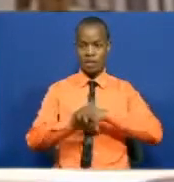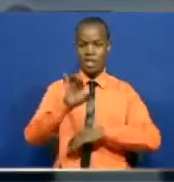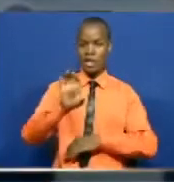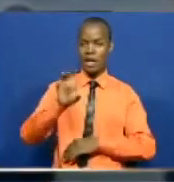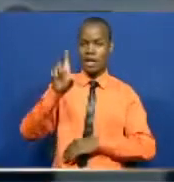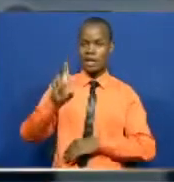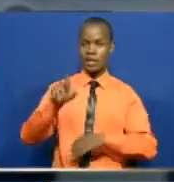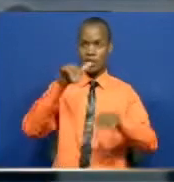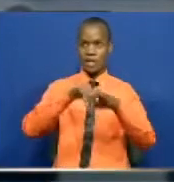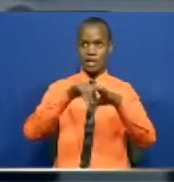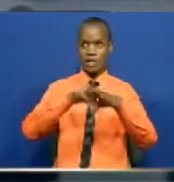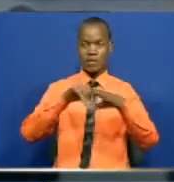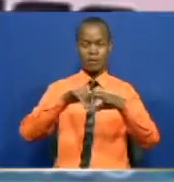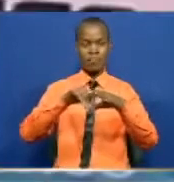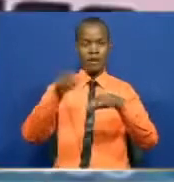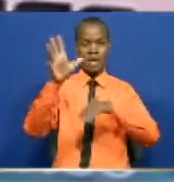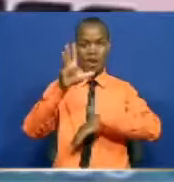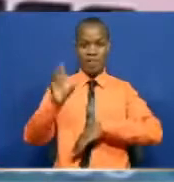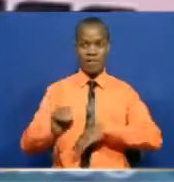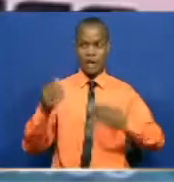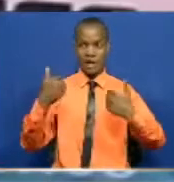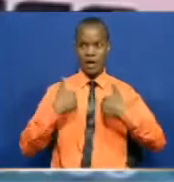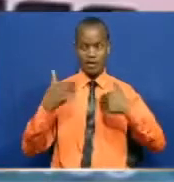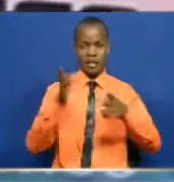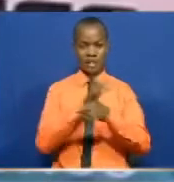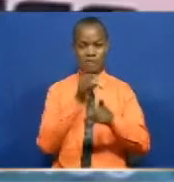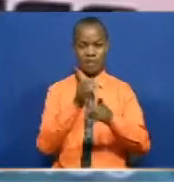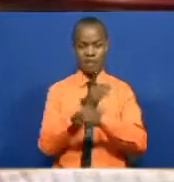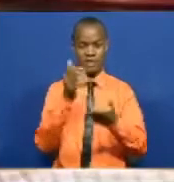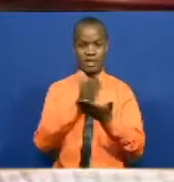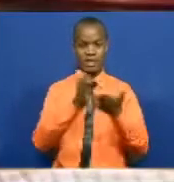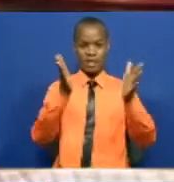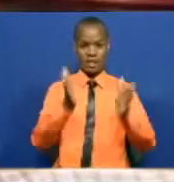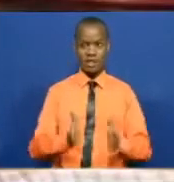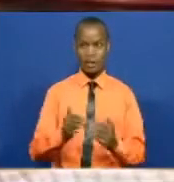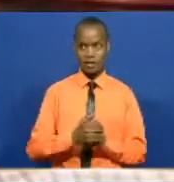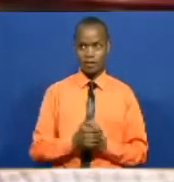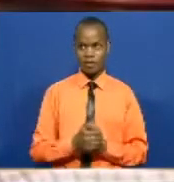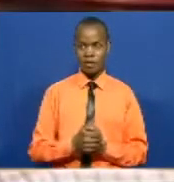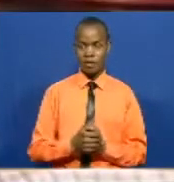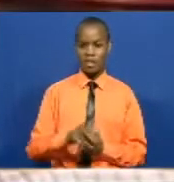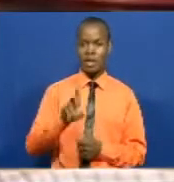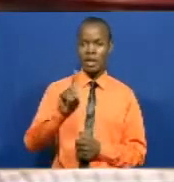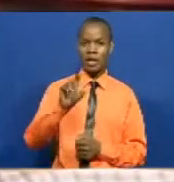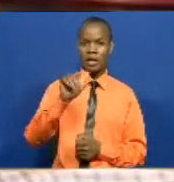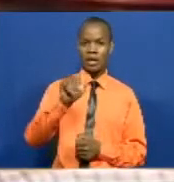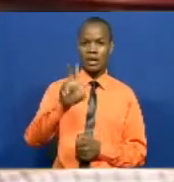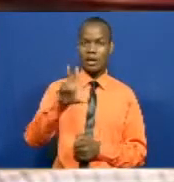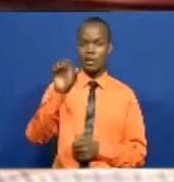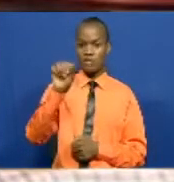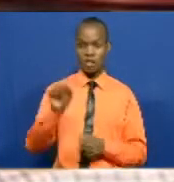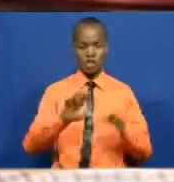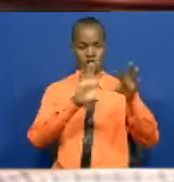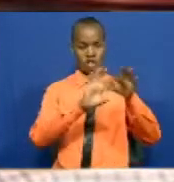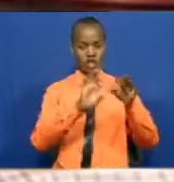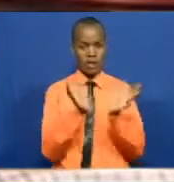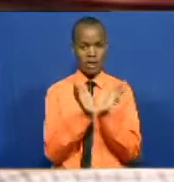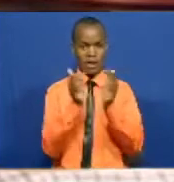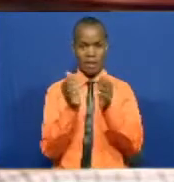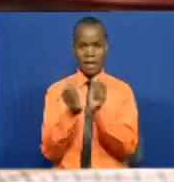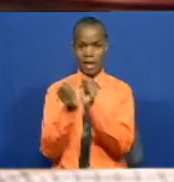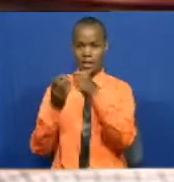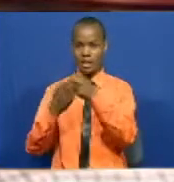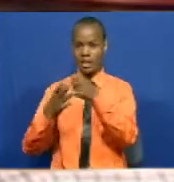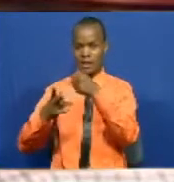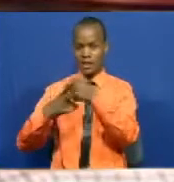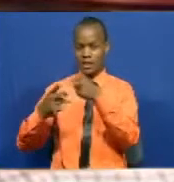across the globe from a variety of different sectors. Alec Davis joined the company in 1976, took the helm from